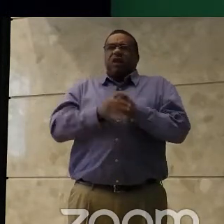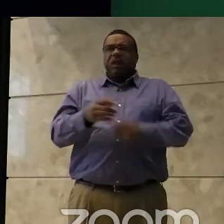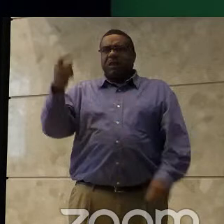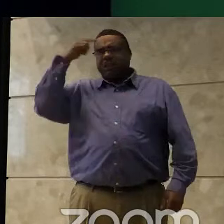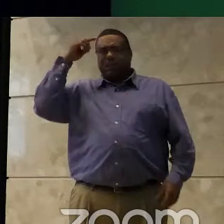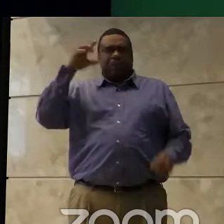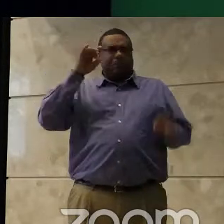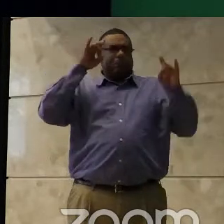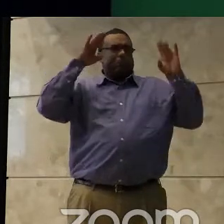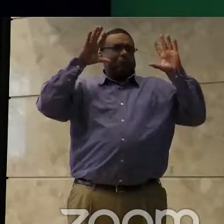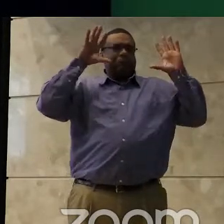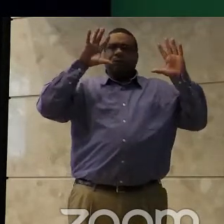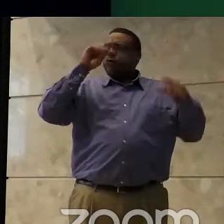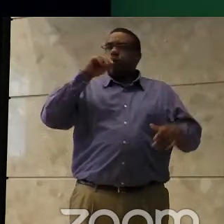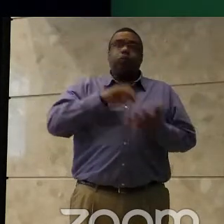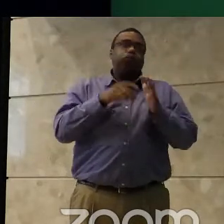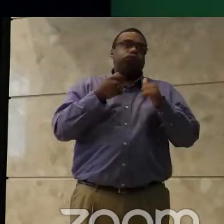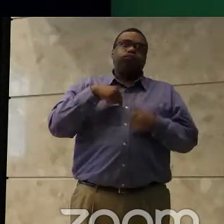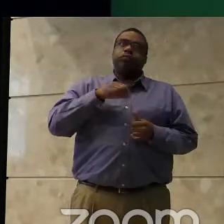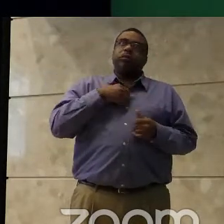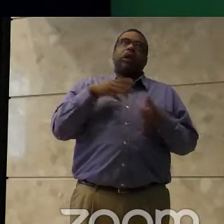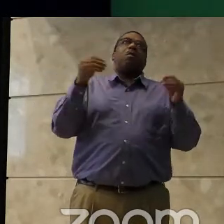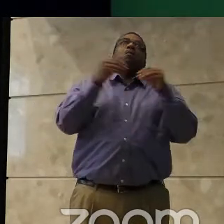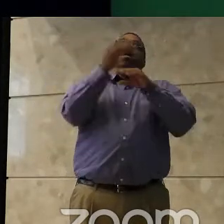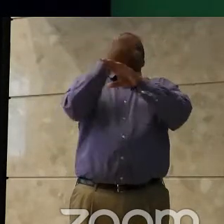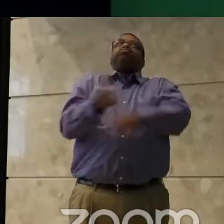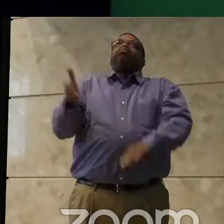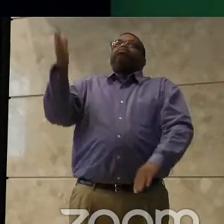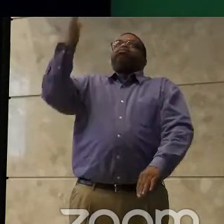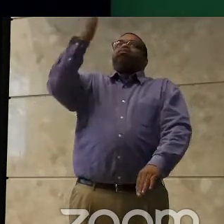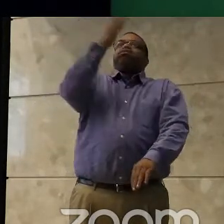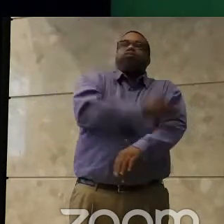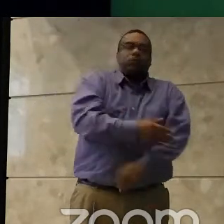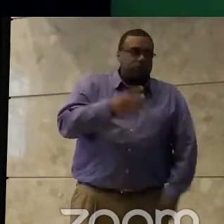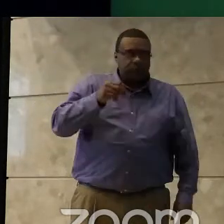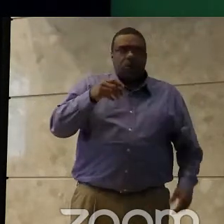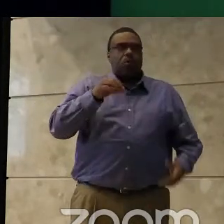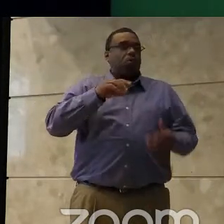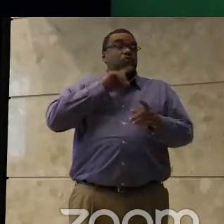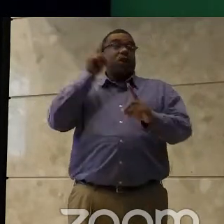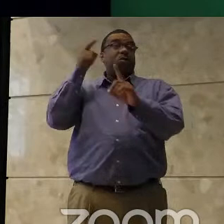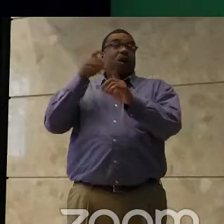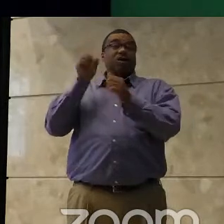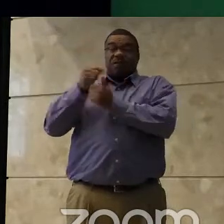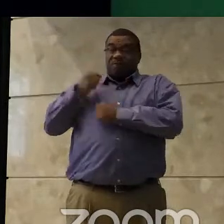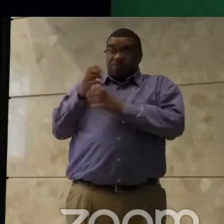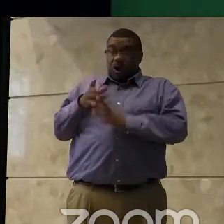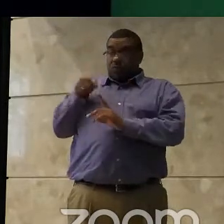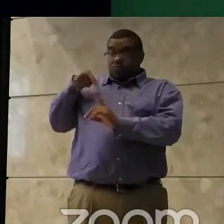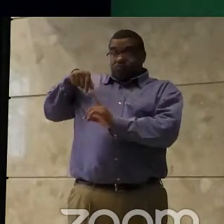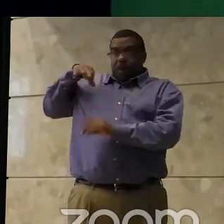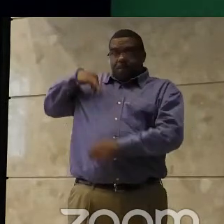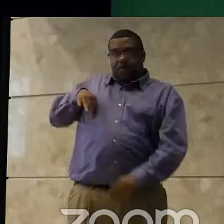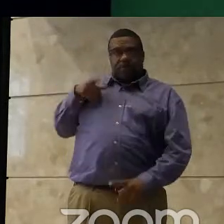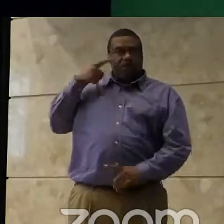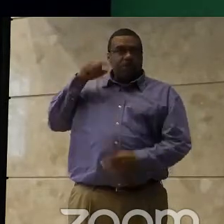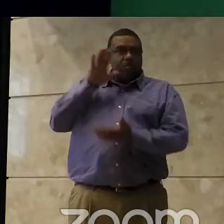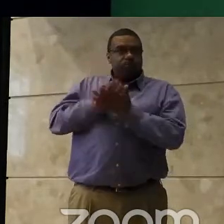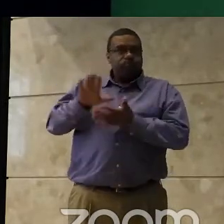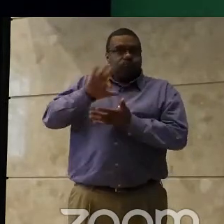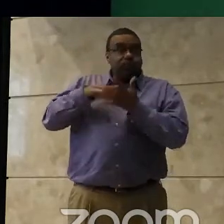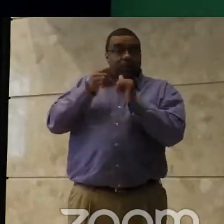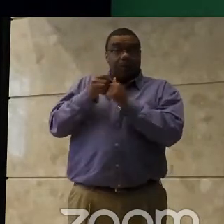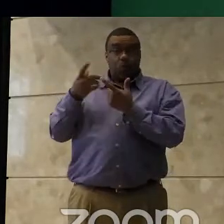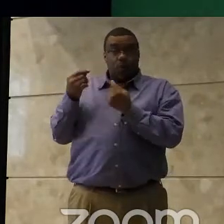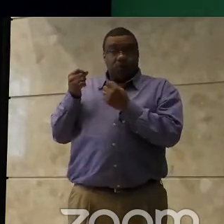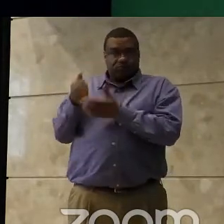say, no, we have a way to go. The fact is that those veterans who took advantage of that education were able to help their